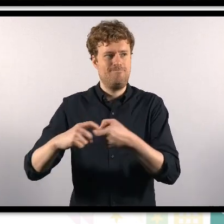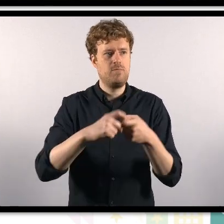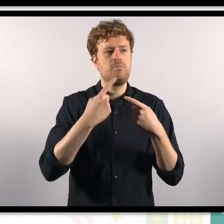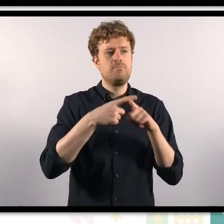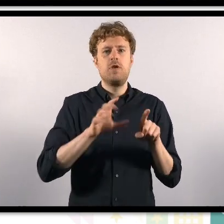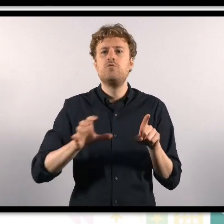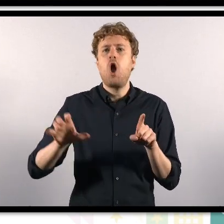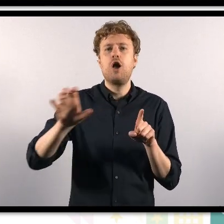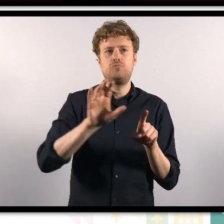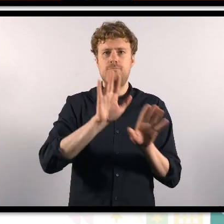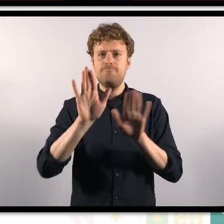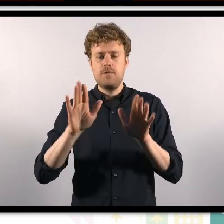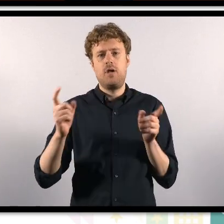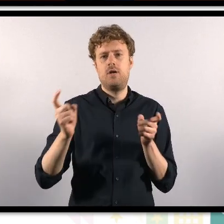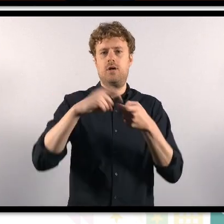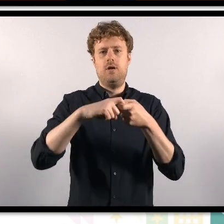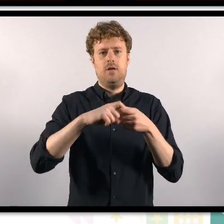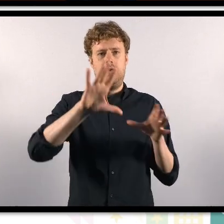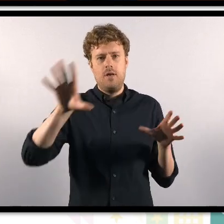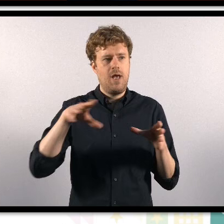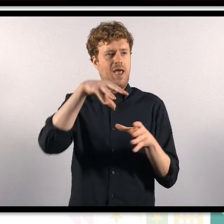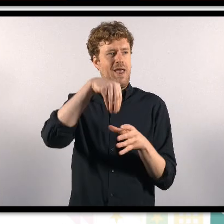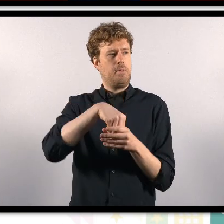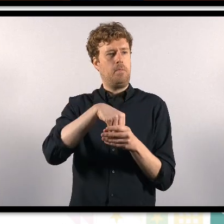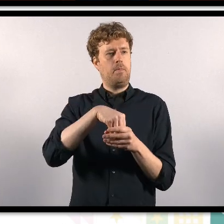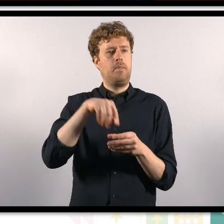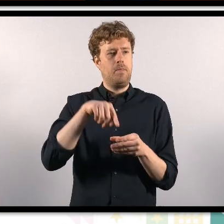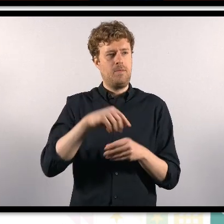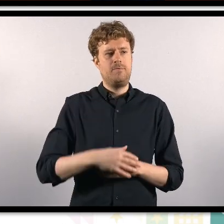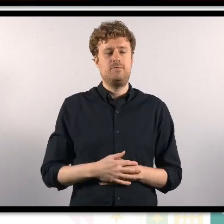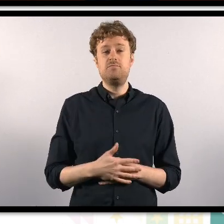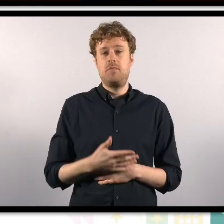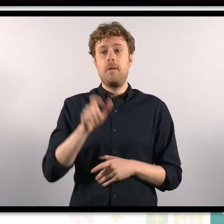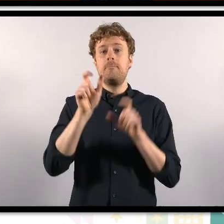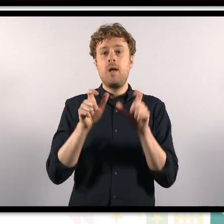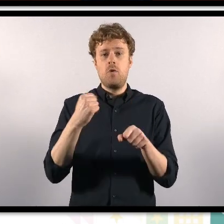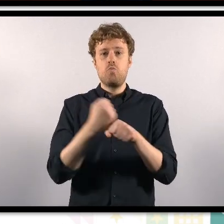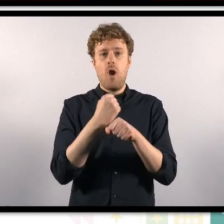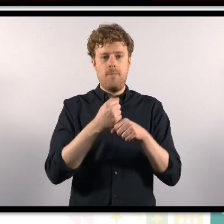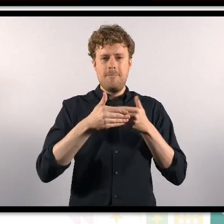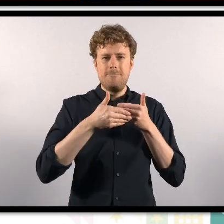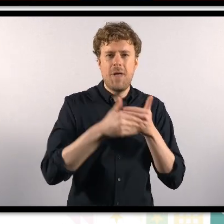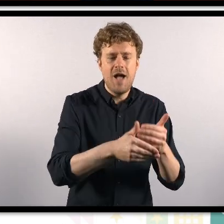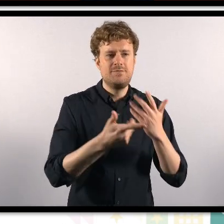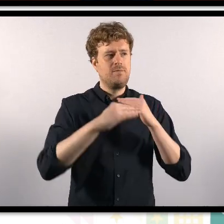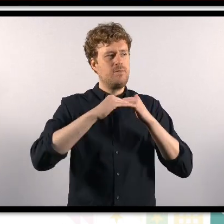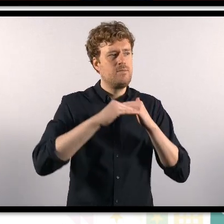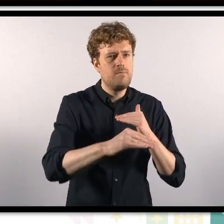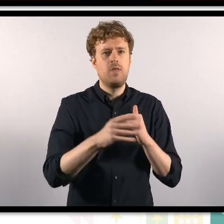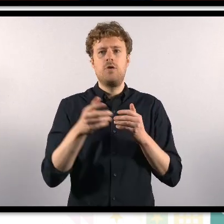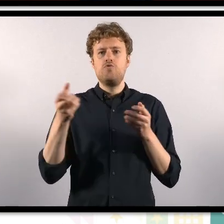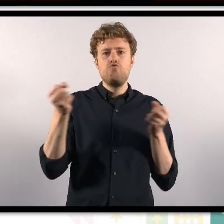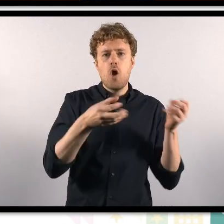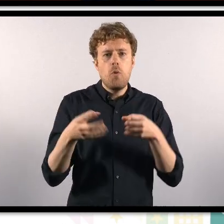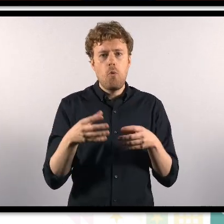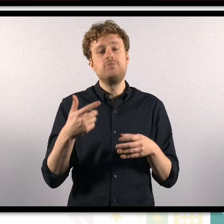can actually do. And in NeoNephos, we also have donated projects based entirely upon the Kubernetes